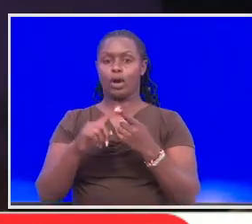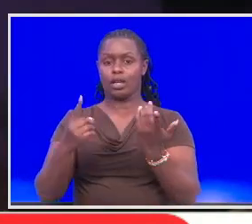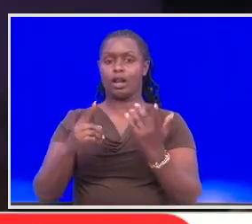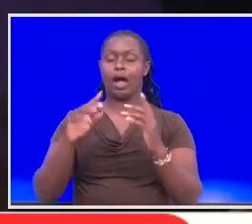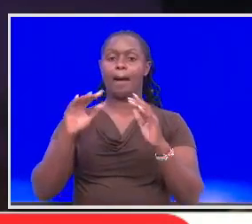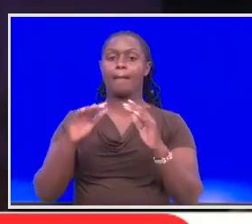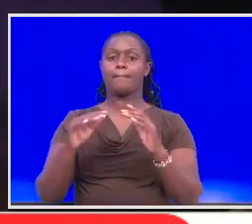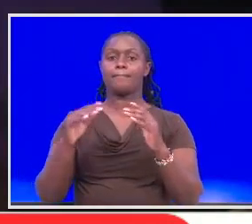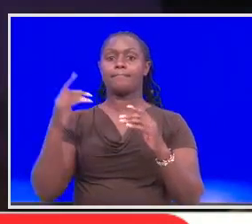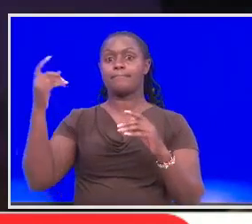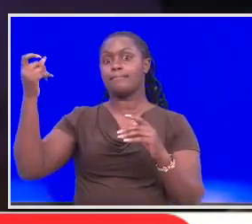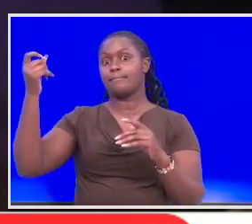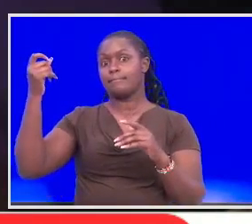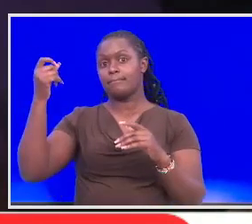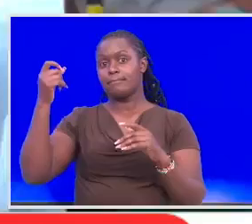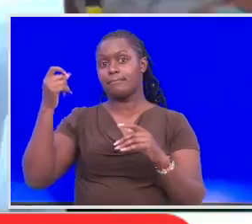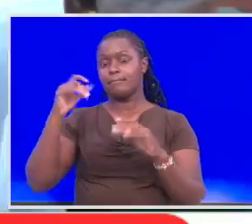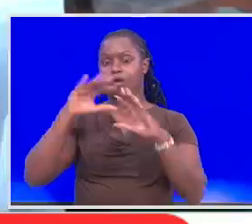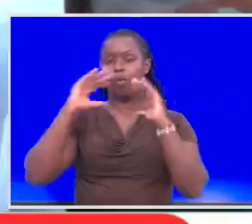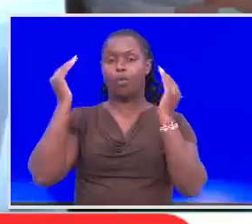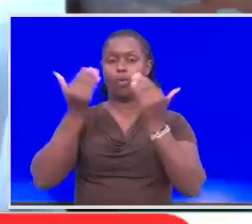Day commemoration tomorrow.